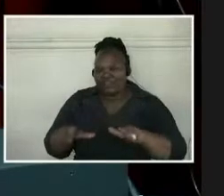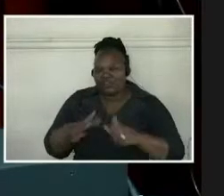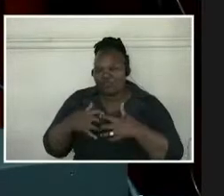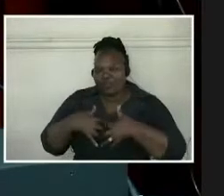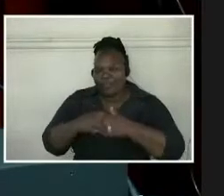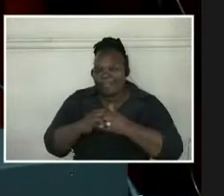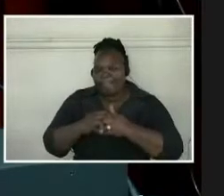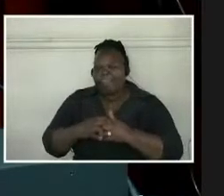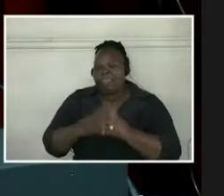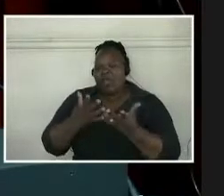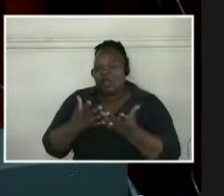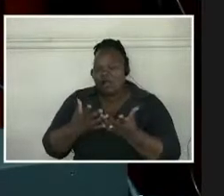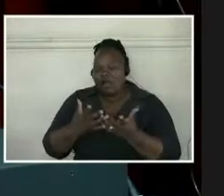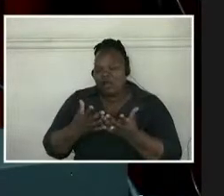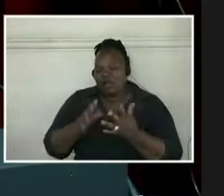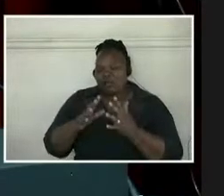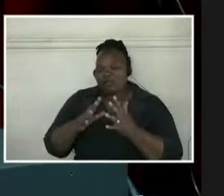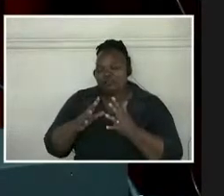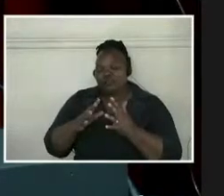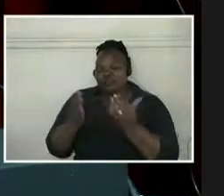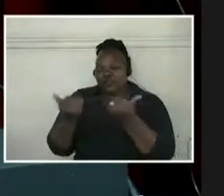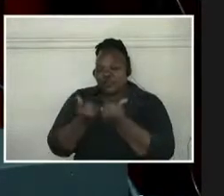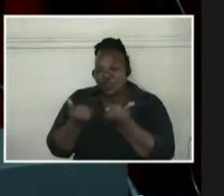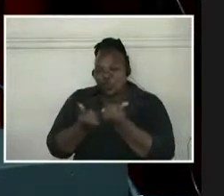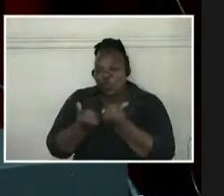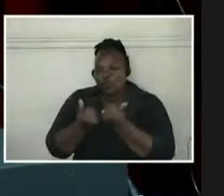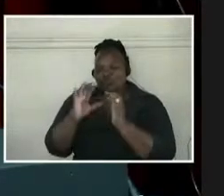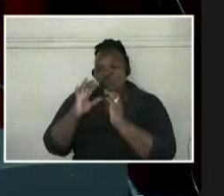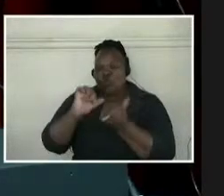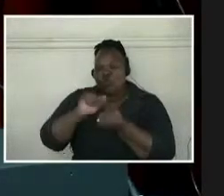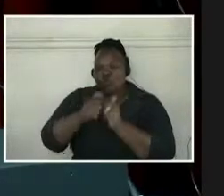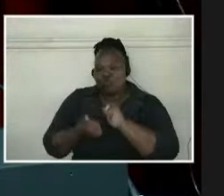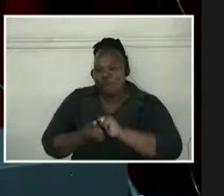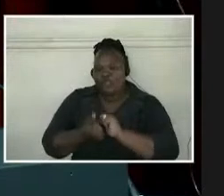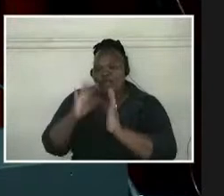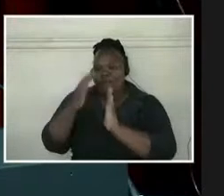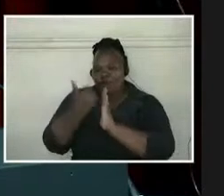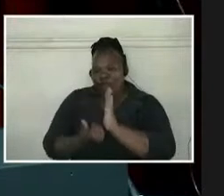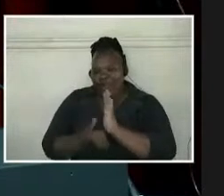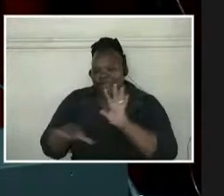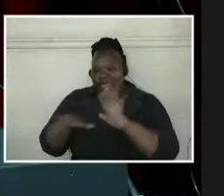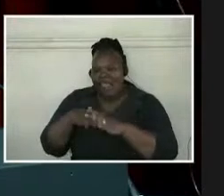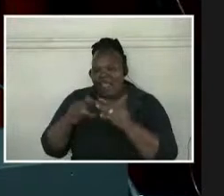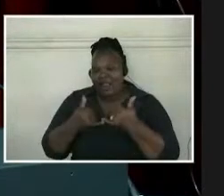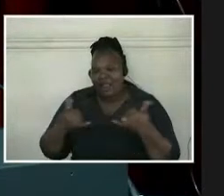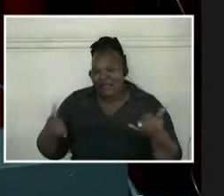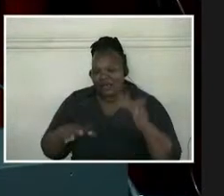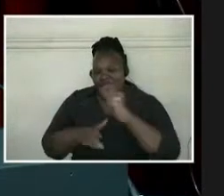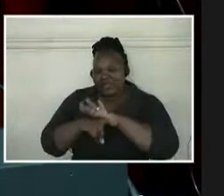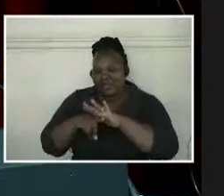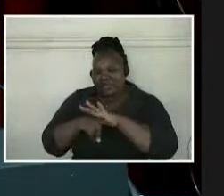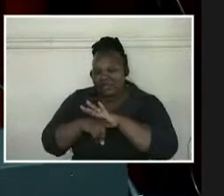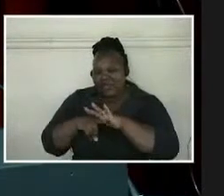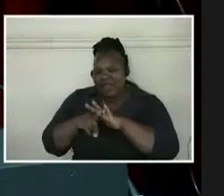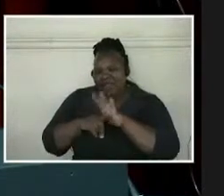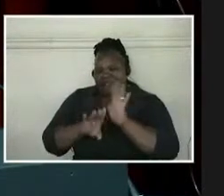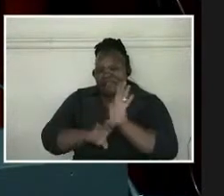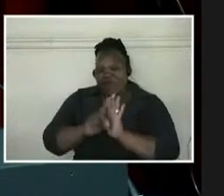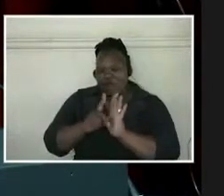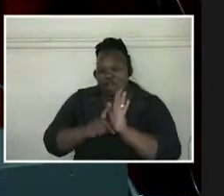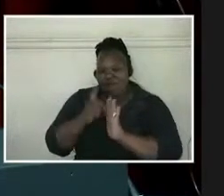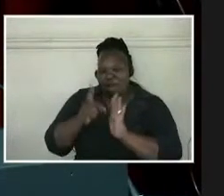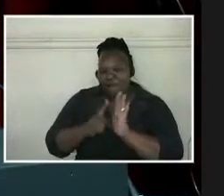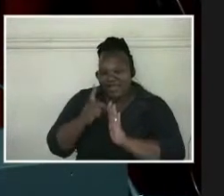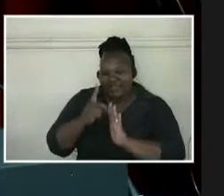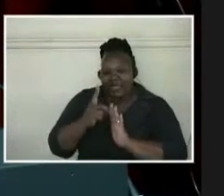of community and school sport program in line with district development model we are